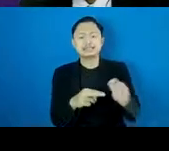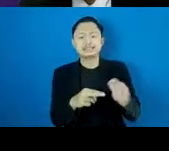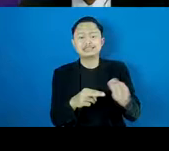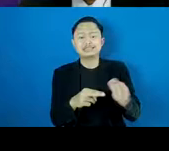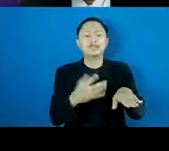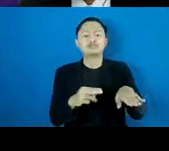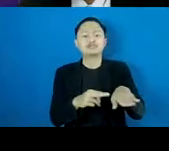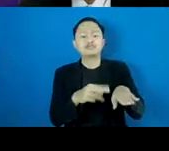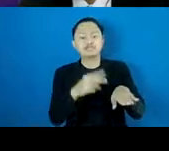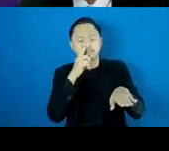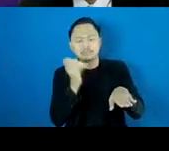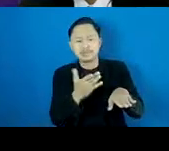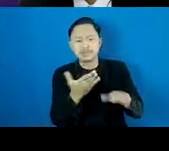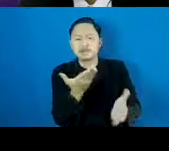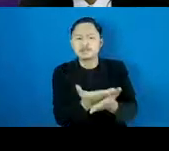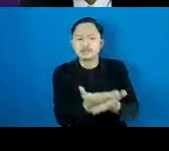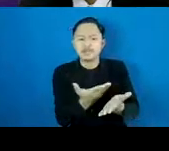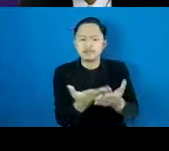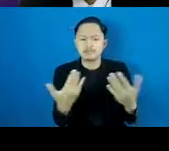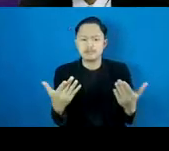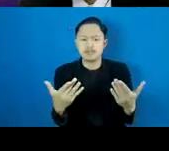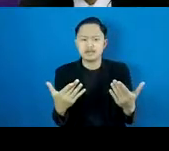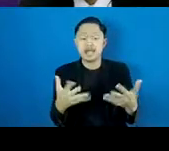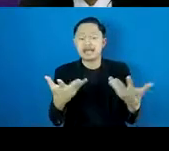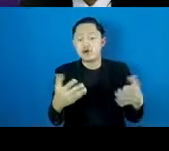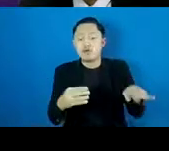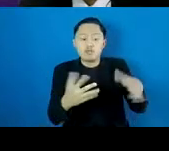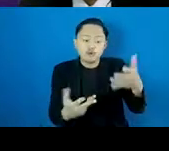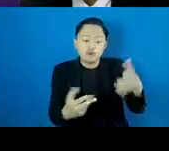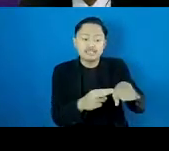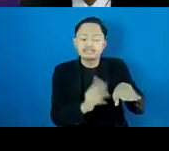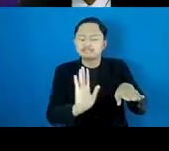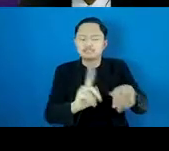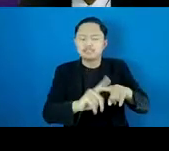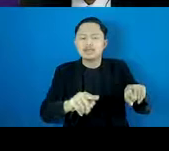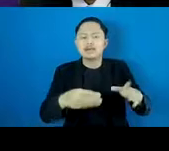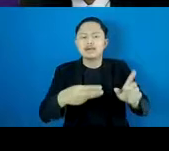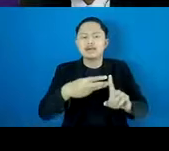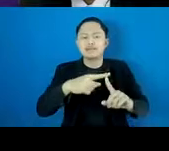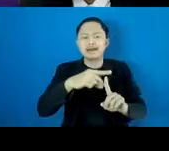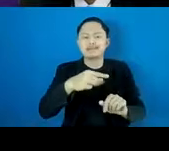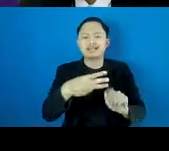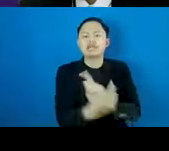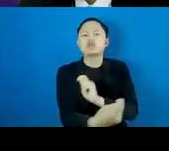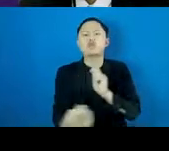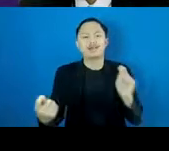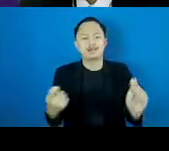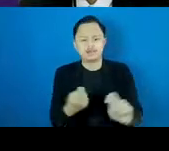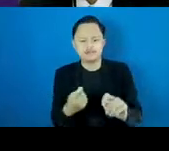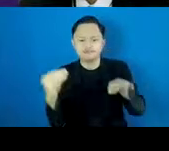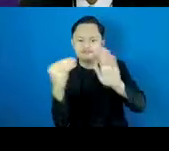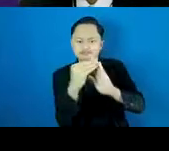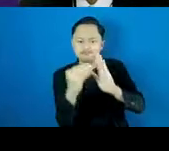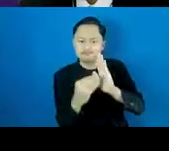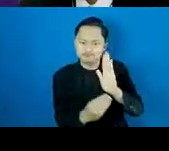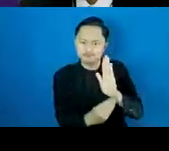or even swap, battery swap is an option that is available. So it's a case-to-case basis study that has to be